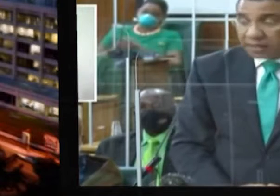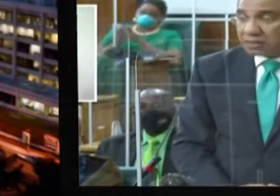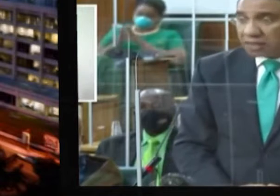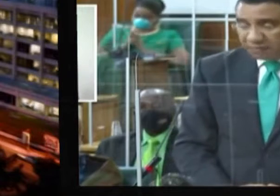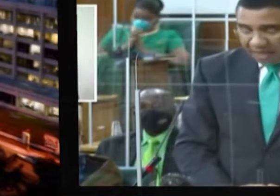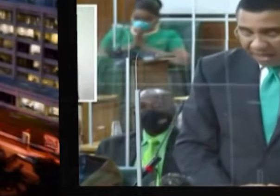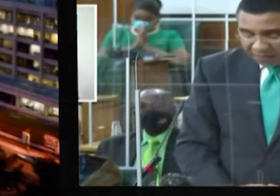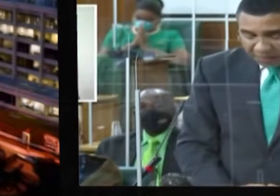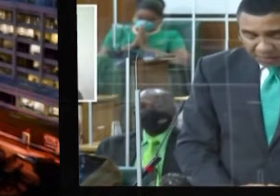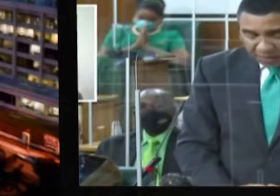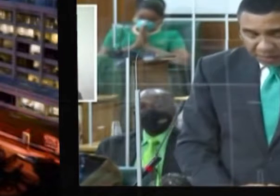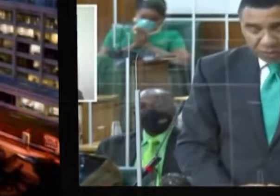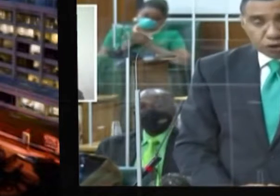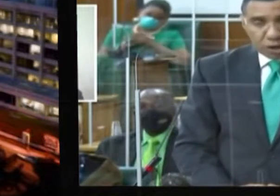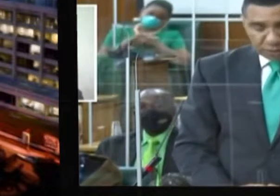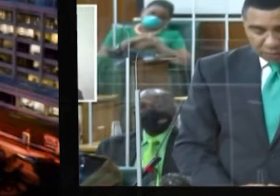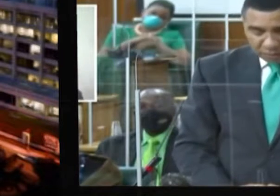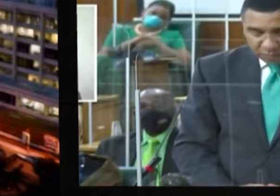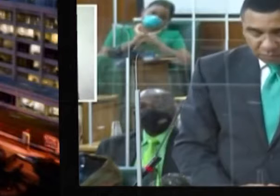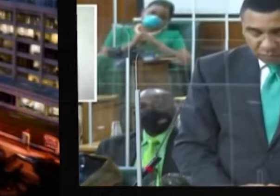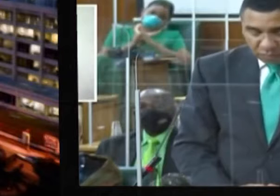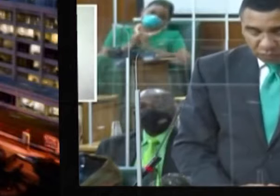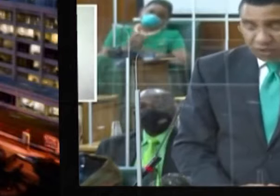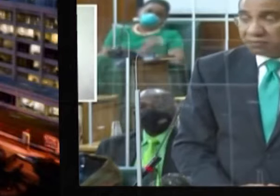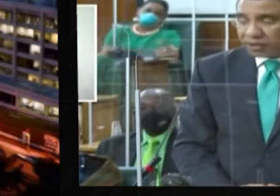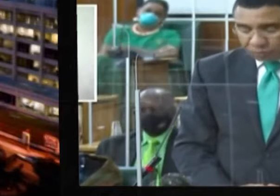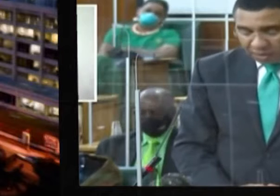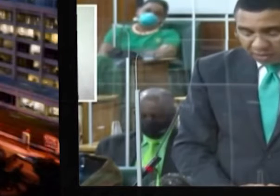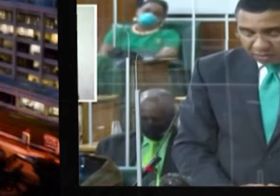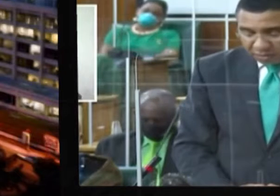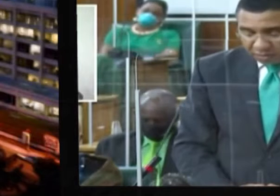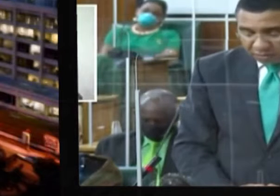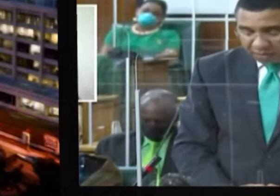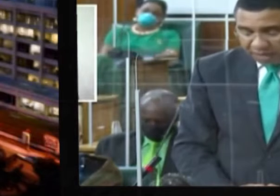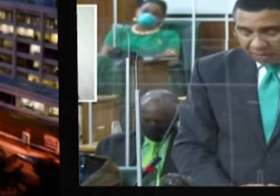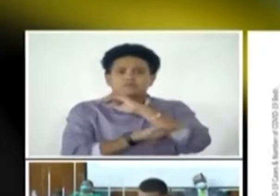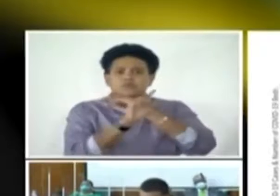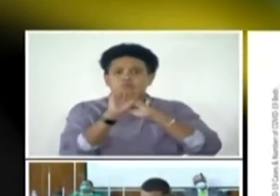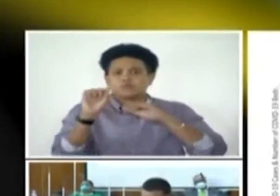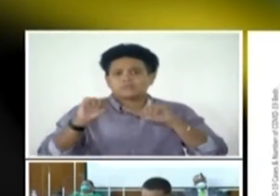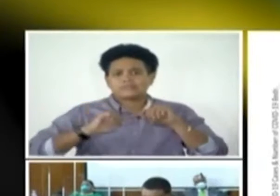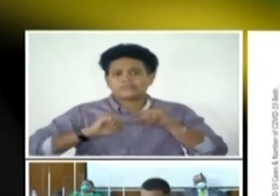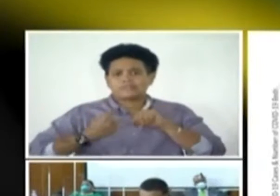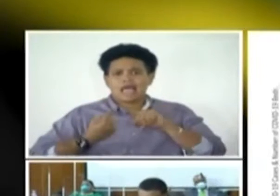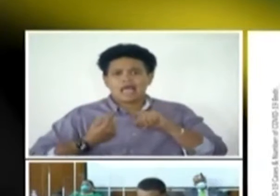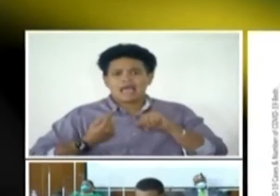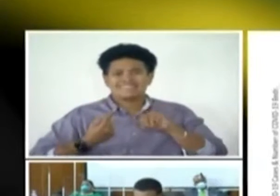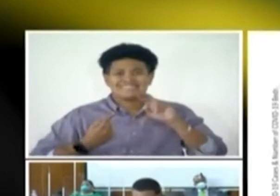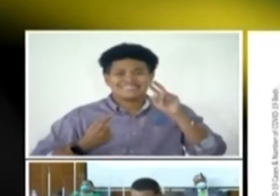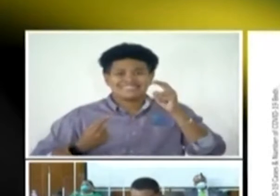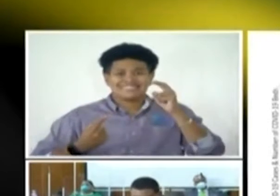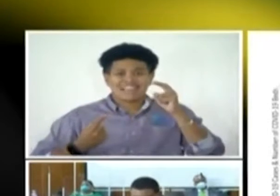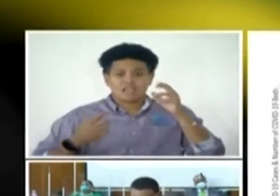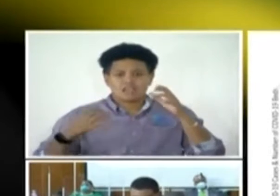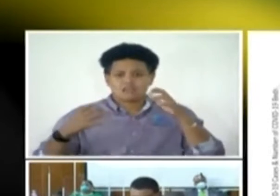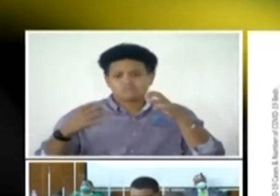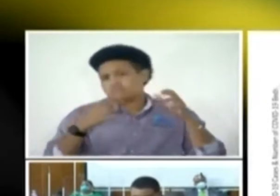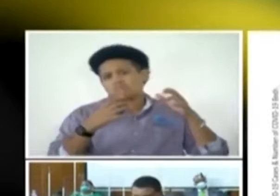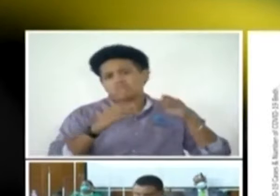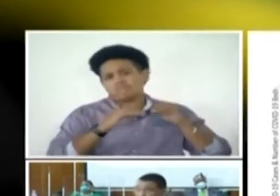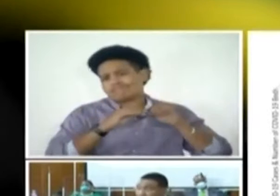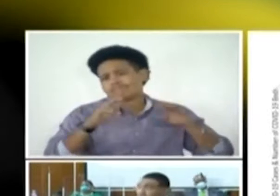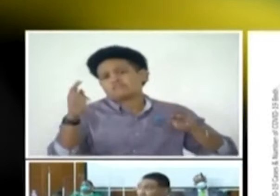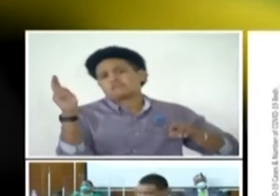COVID-19 hospitalizations now exceeding the number of beds available. The second wave of increased